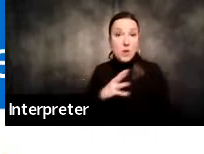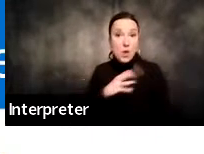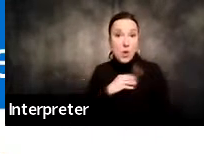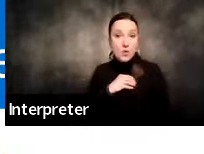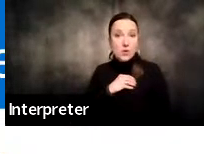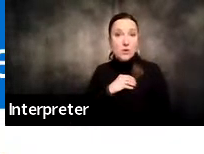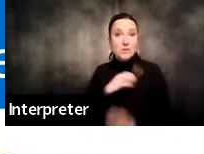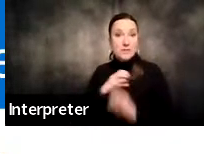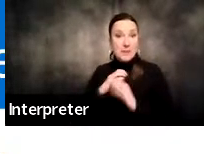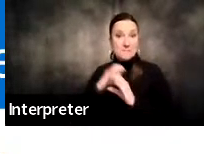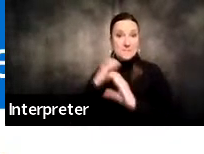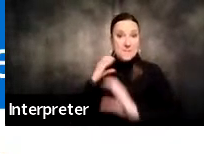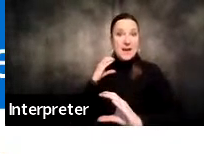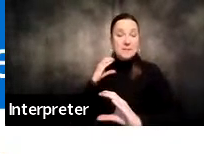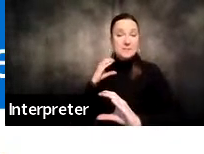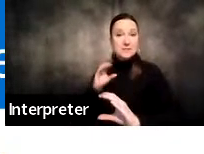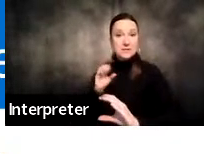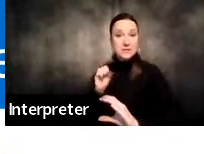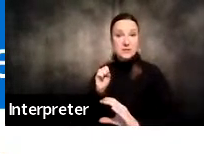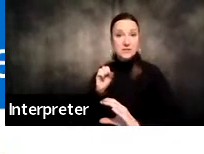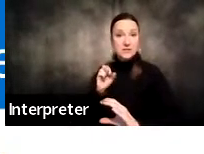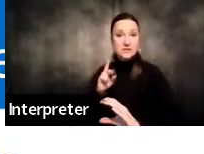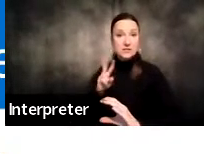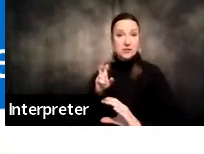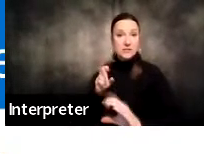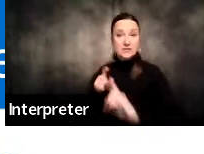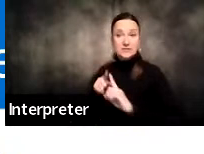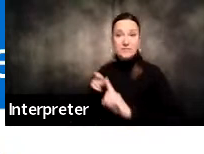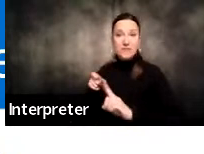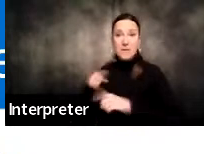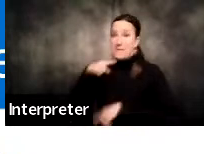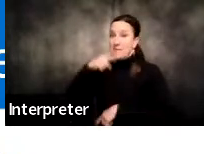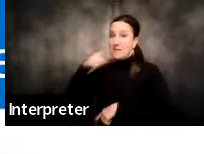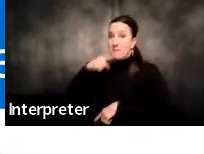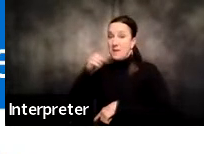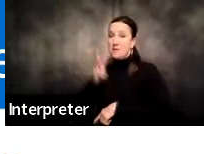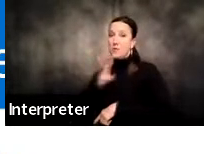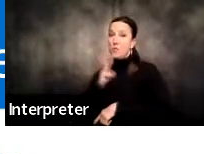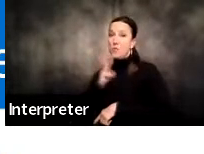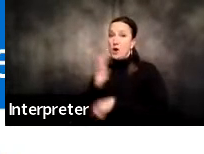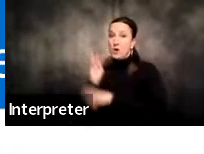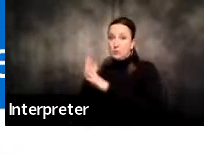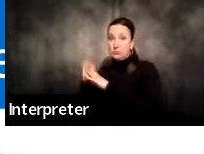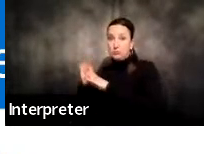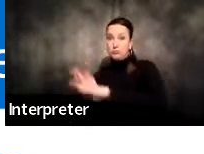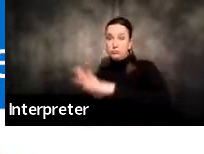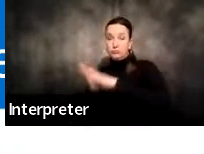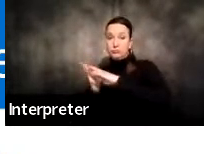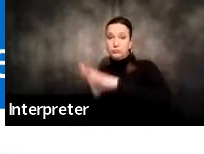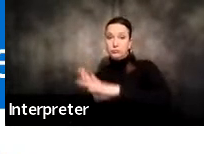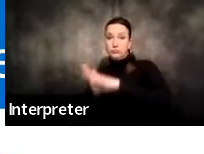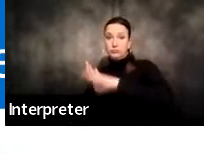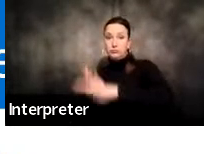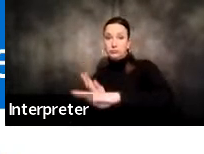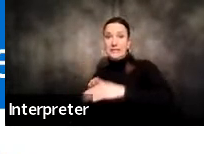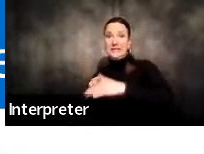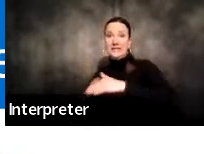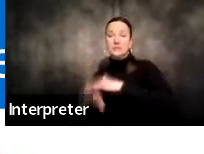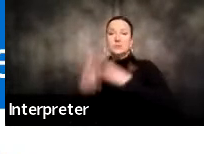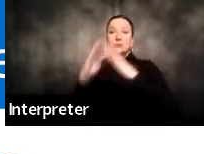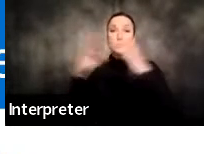line is the pipe that runs from the public water main into the homeowner's